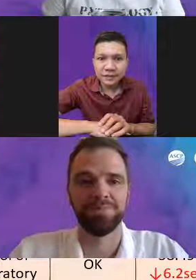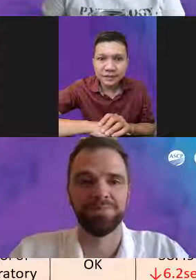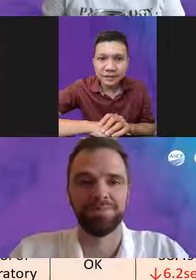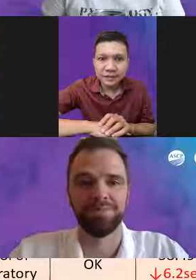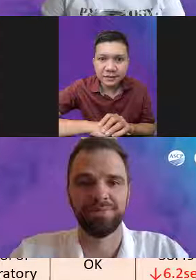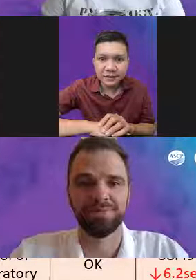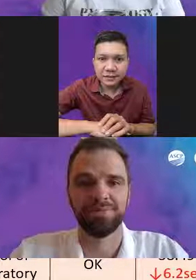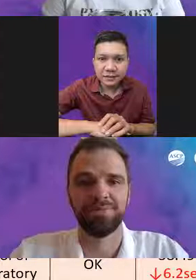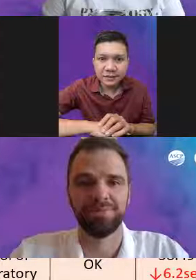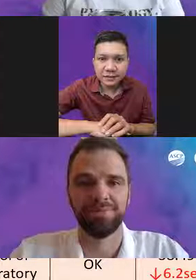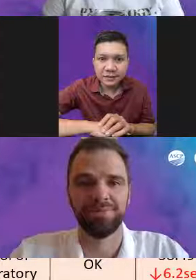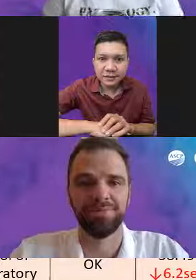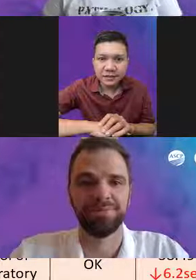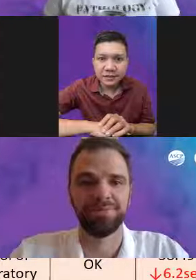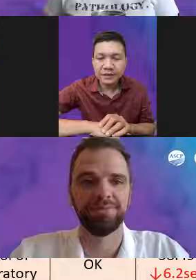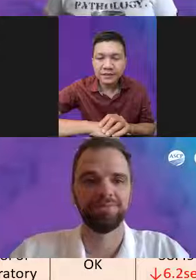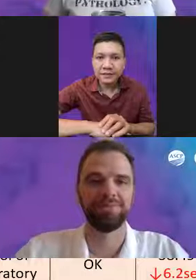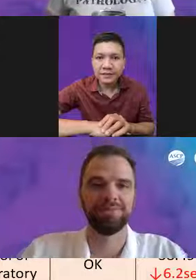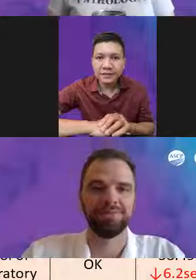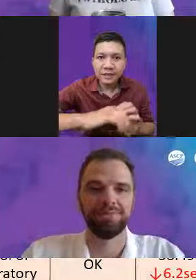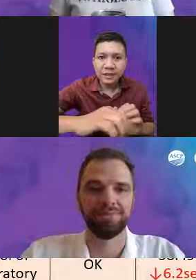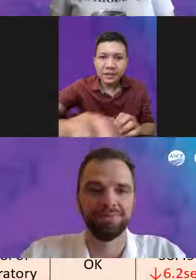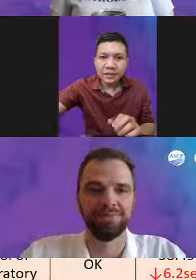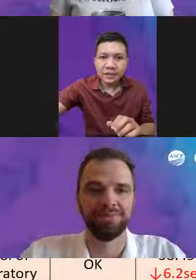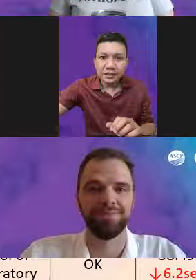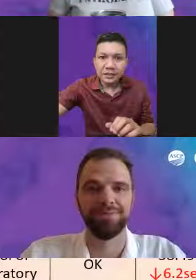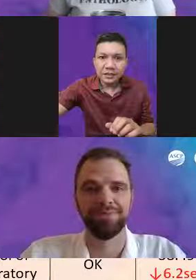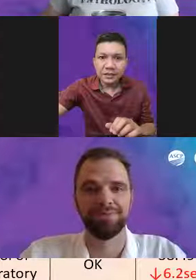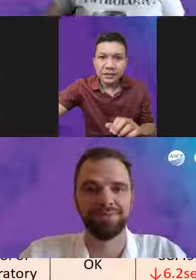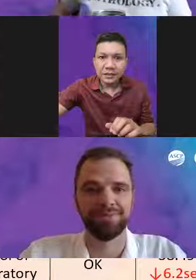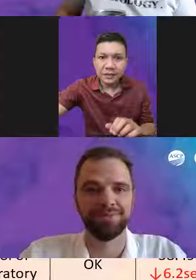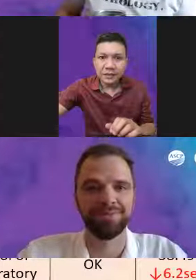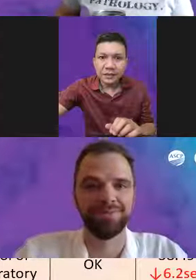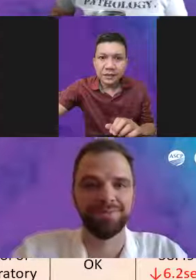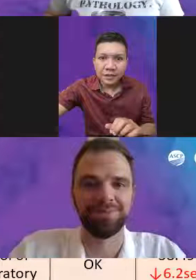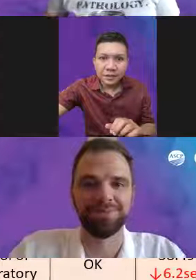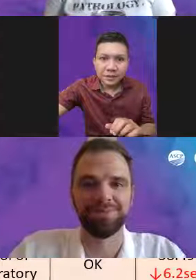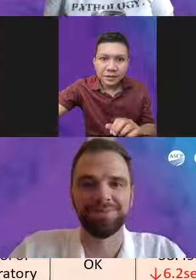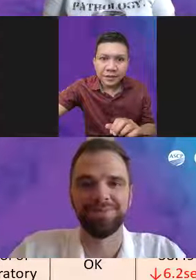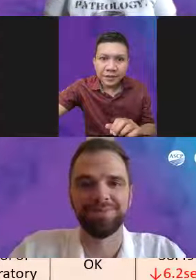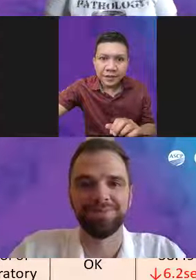the touchdown for the week highlighted in yellow. Take it away, Carlo.